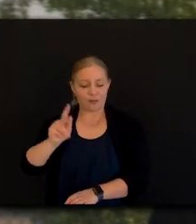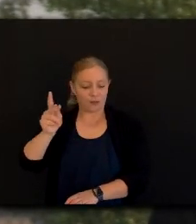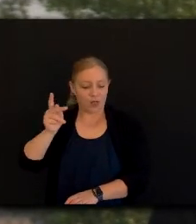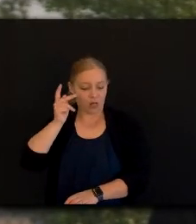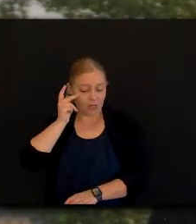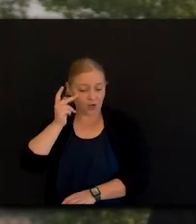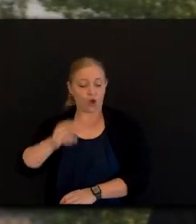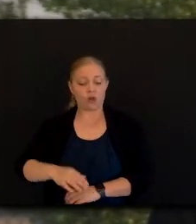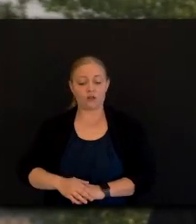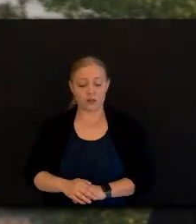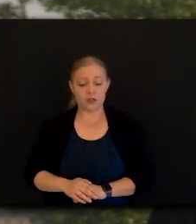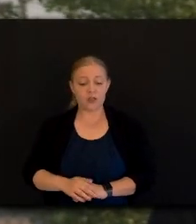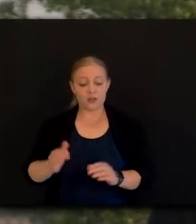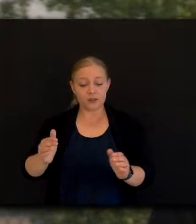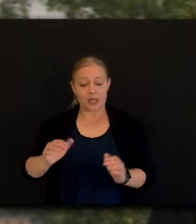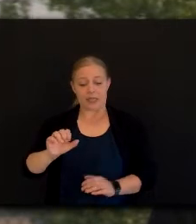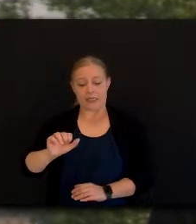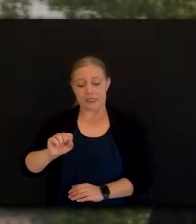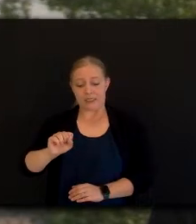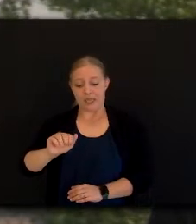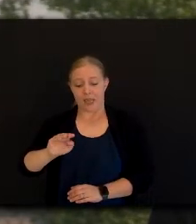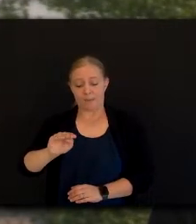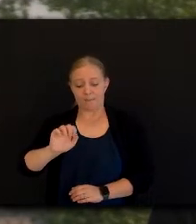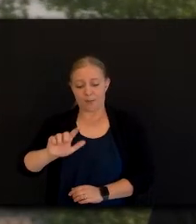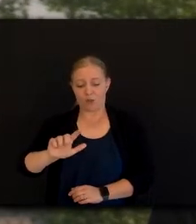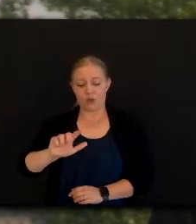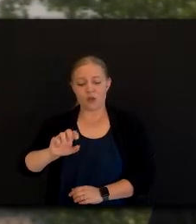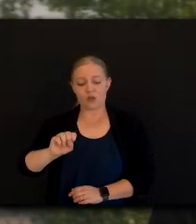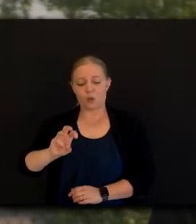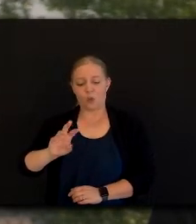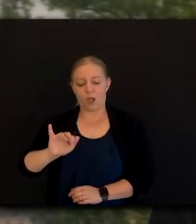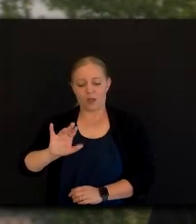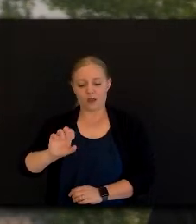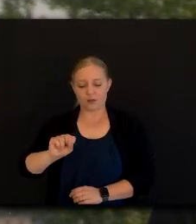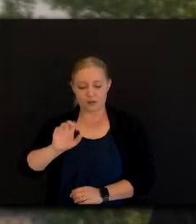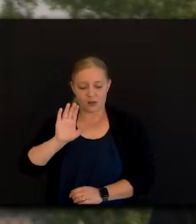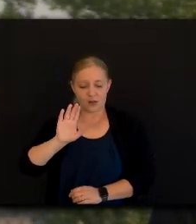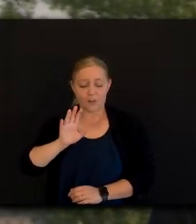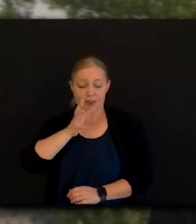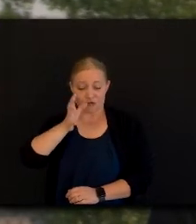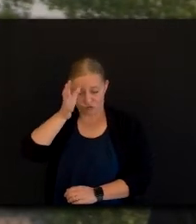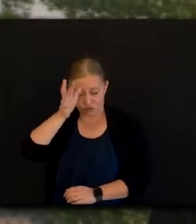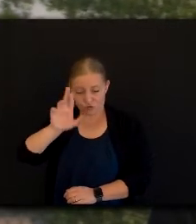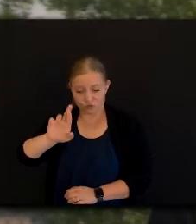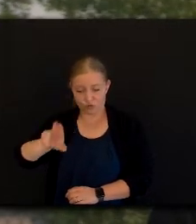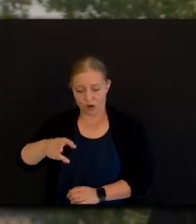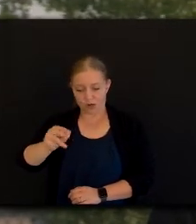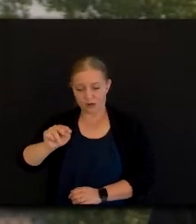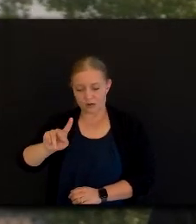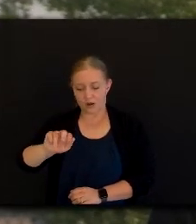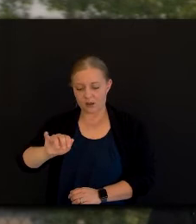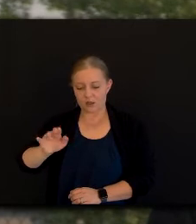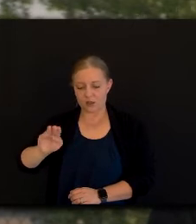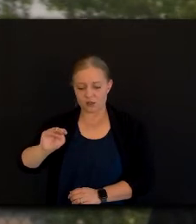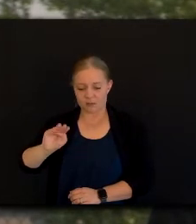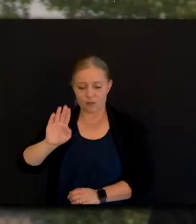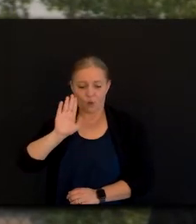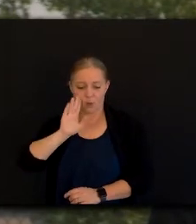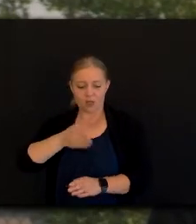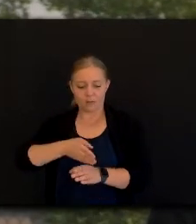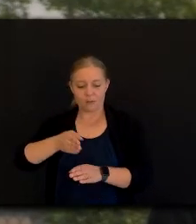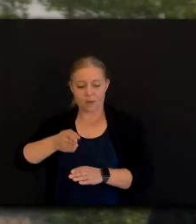and Jim Swales. Samuel will major in aerospace engineering at the University of Kansas. Amy Van